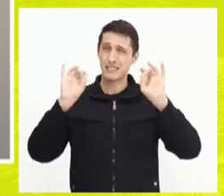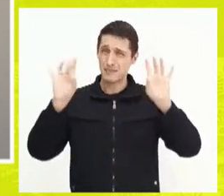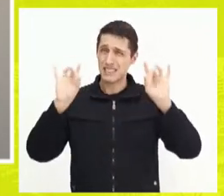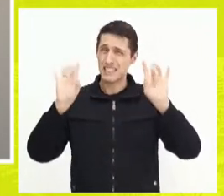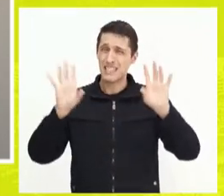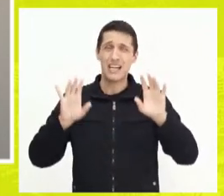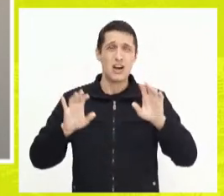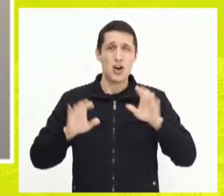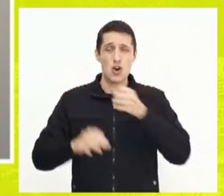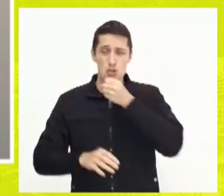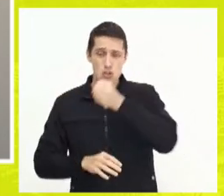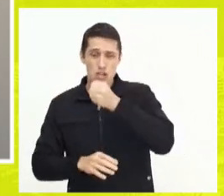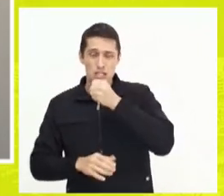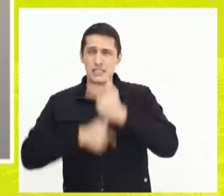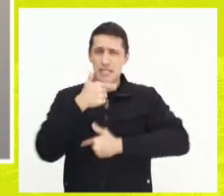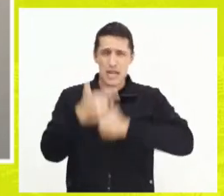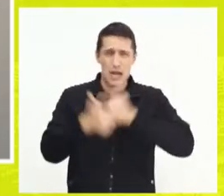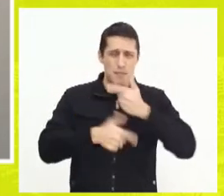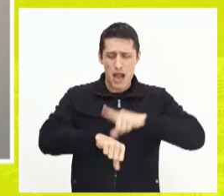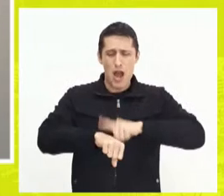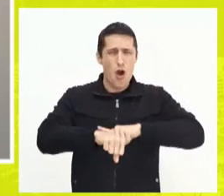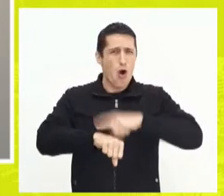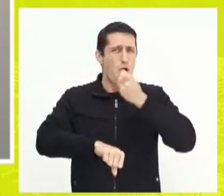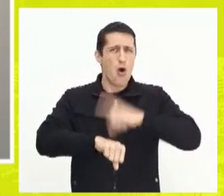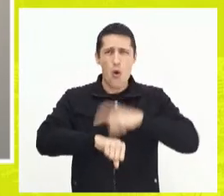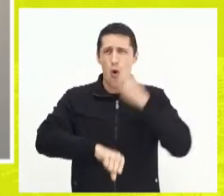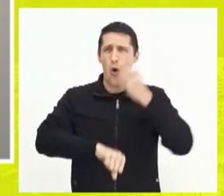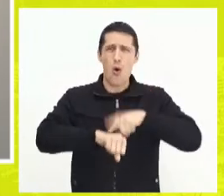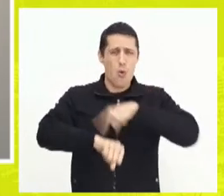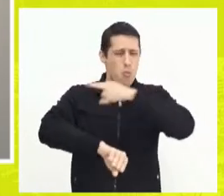hours with more pressure it's really intense